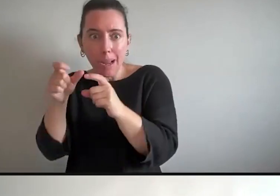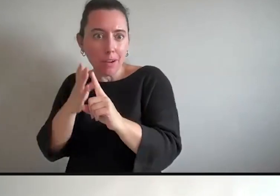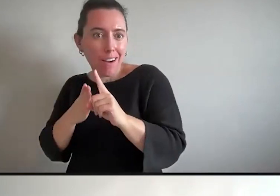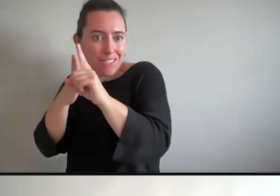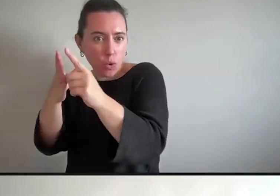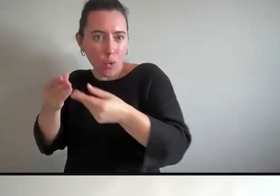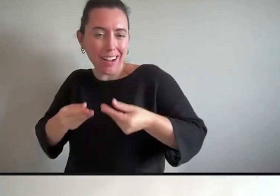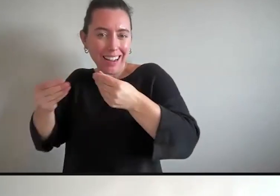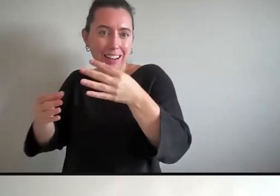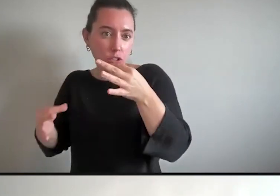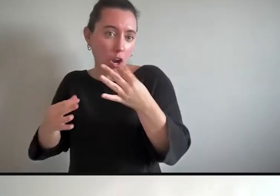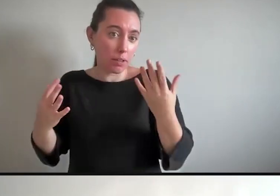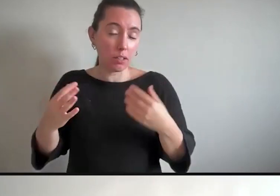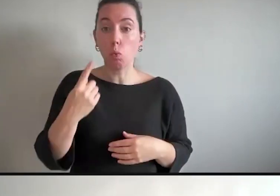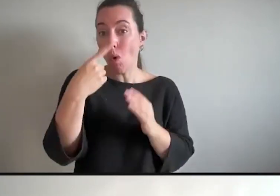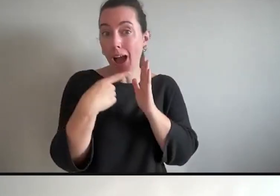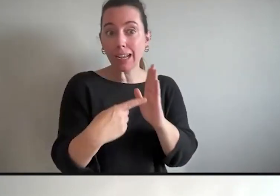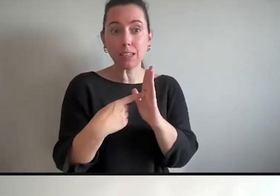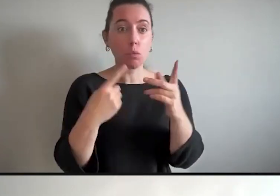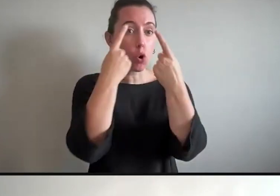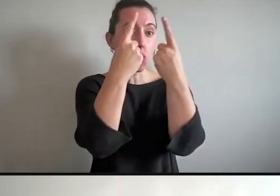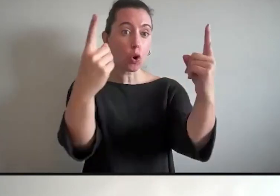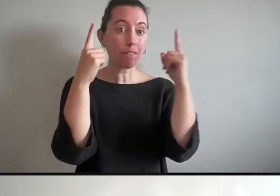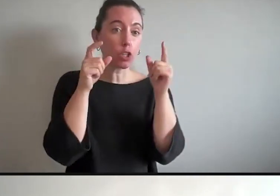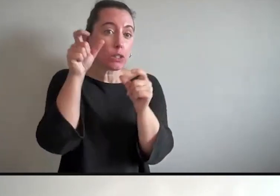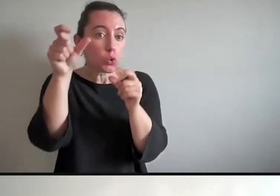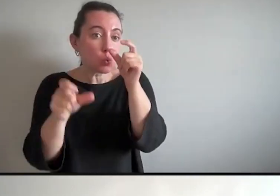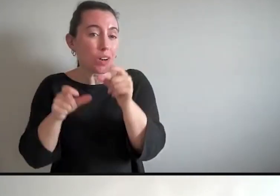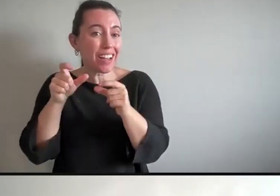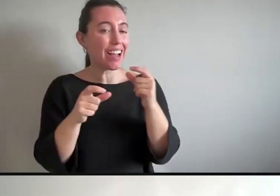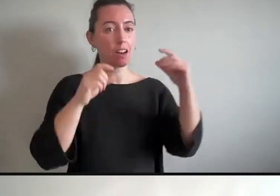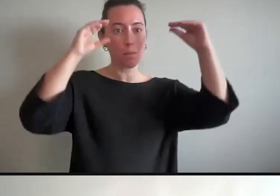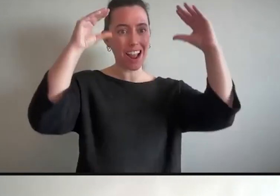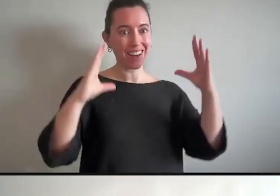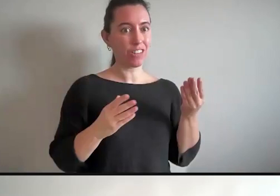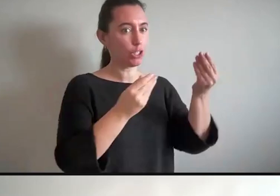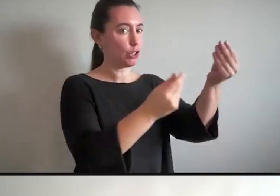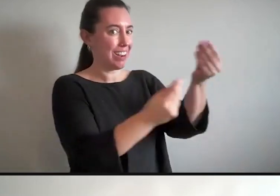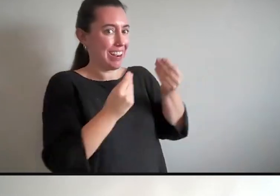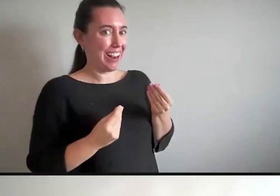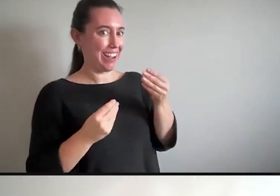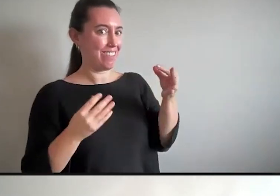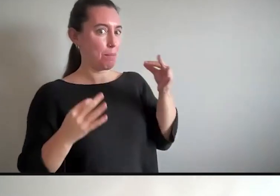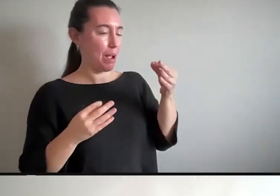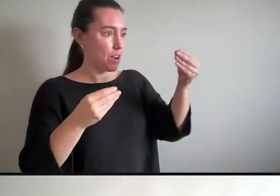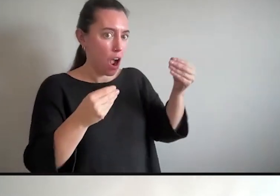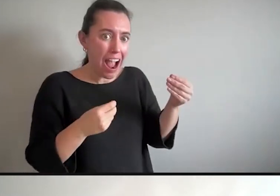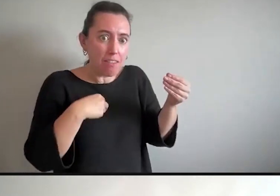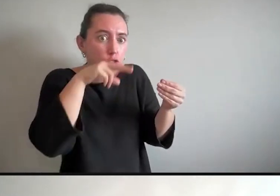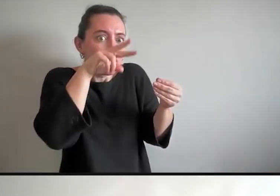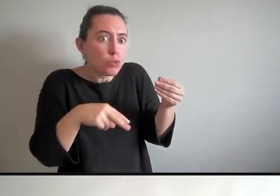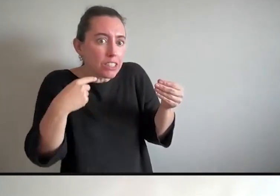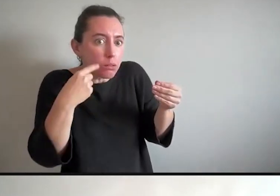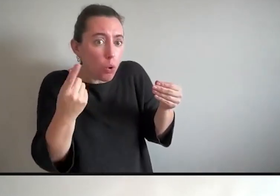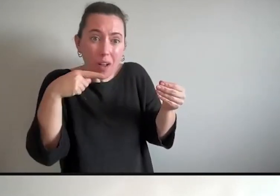a university student who gets a paper from their professor today and needs to read it by tomorrow, and it's not